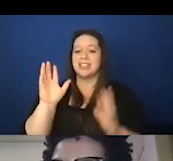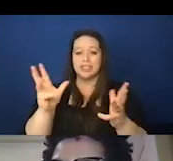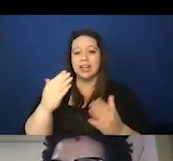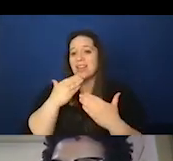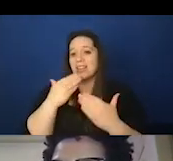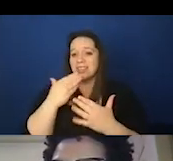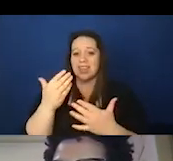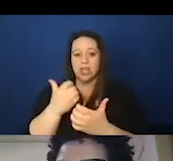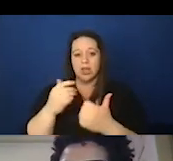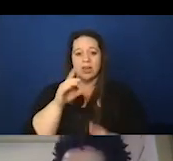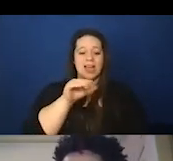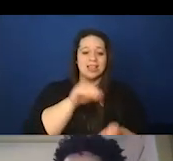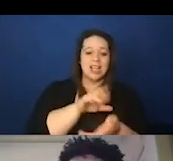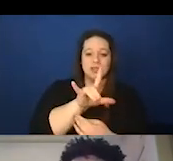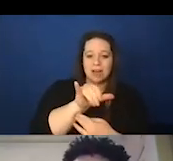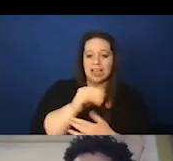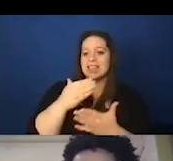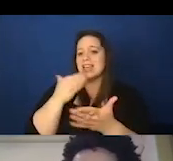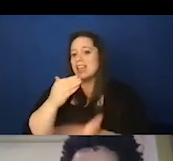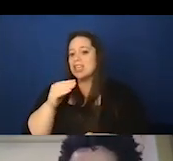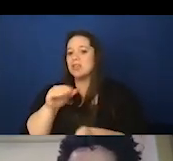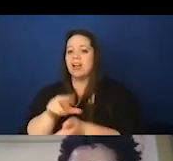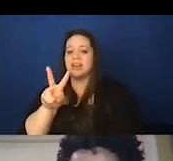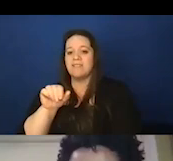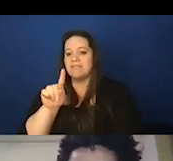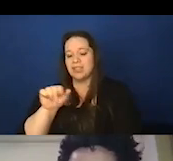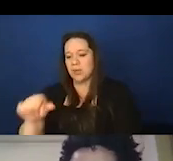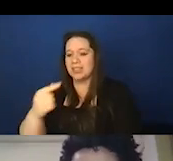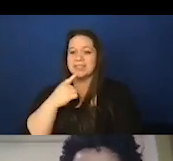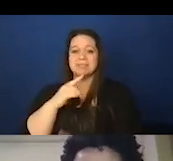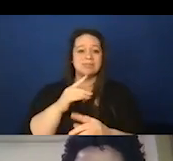Dr. Riley and Dr. Thank you. Vasquez. Be Thank you safe, so all. much. Be safe. Have a good evening.